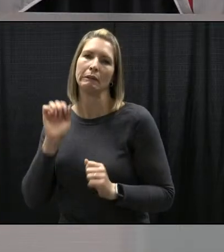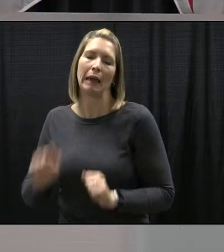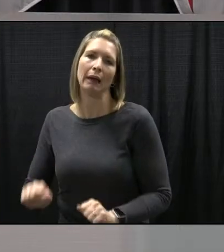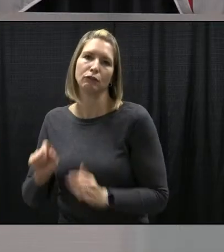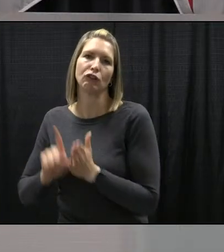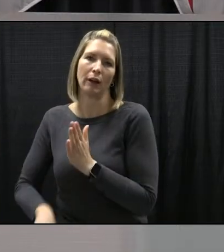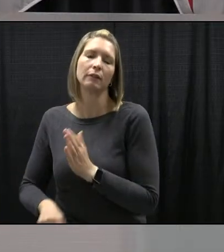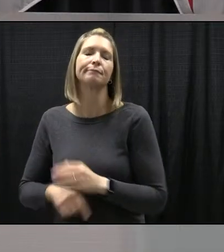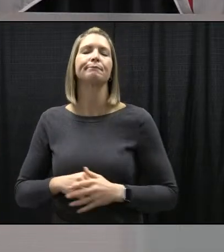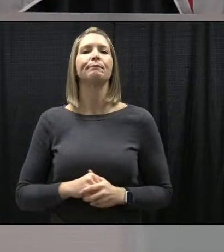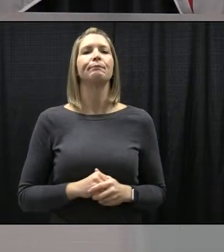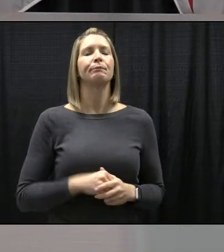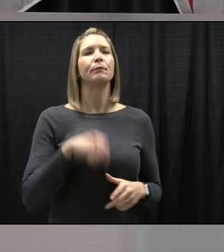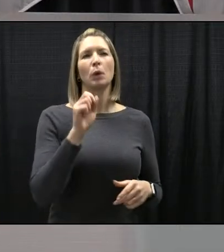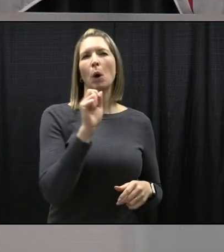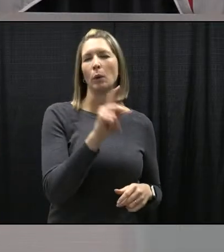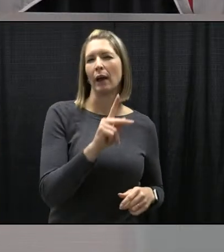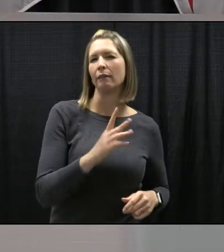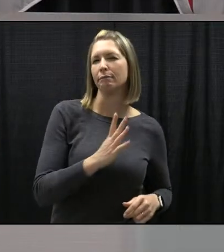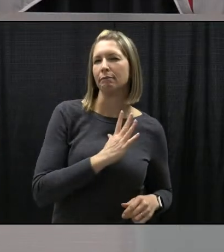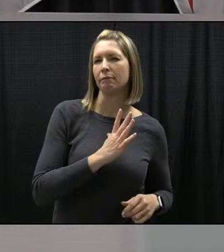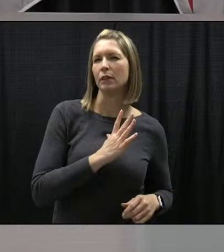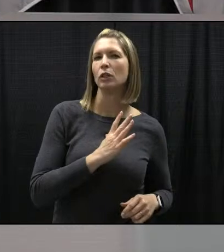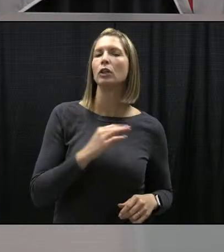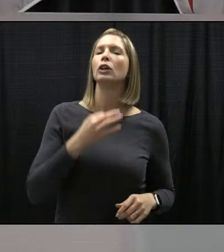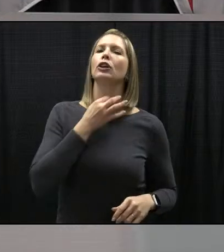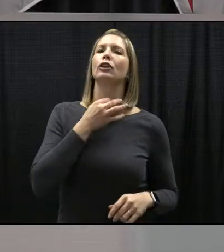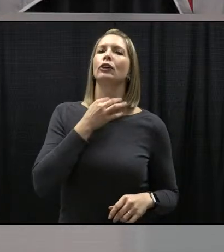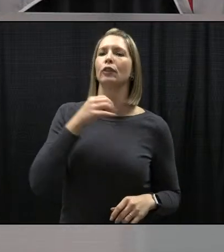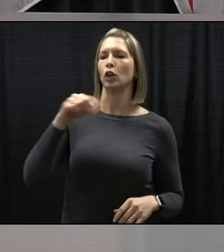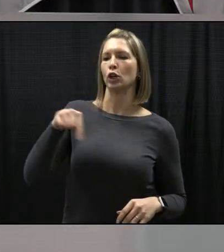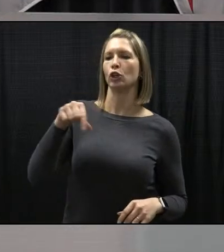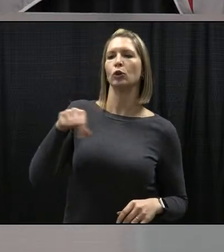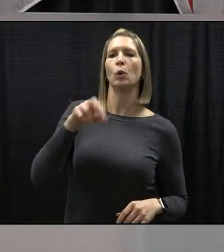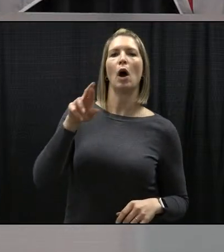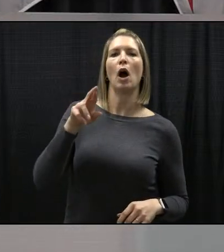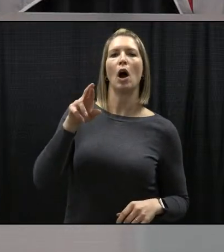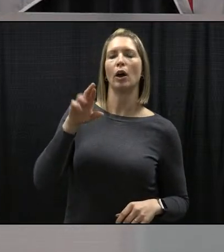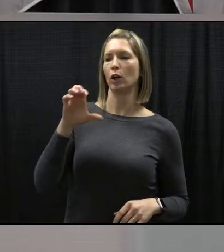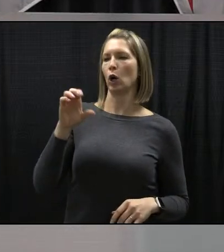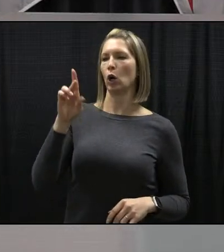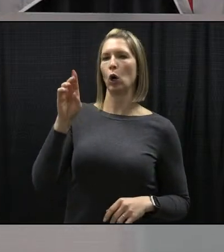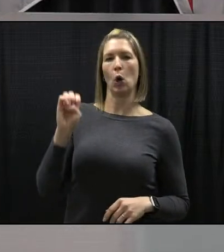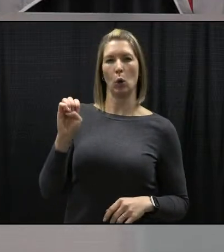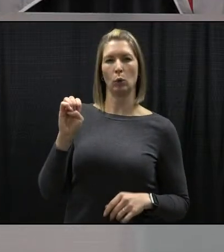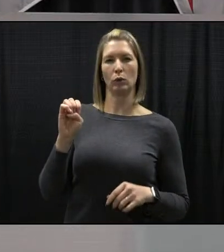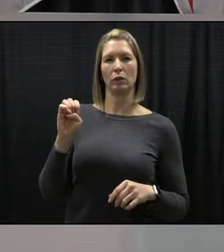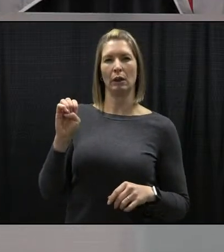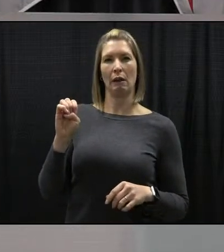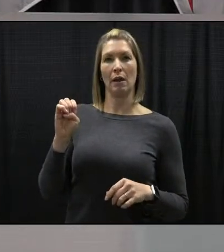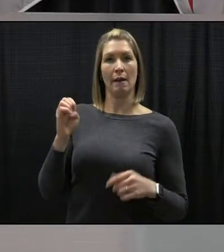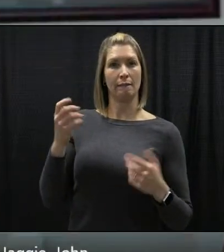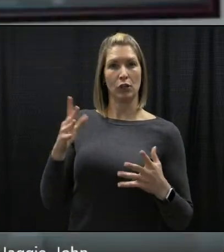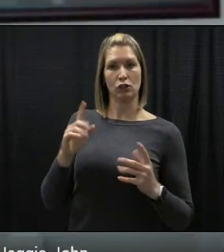Can you tell me whether QR codes have been issued to anyone who has a vaccine exemption?